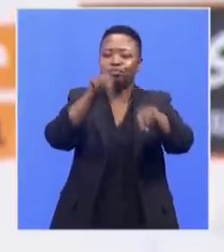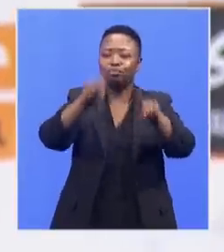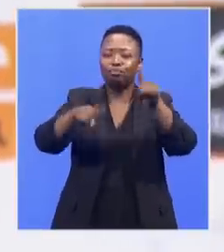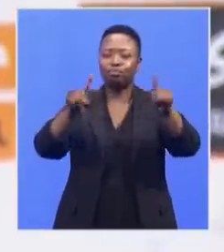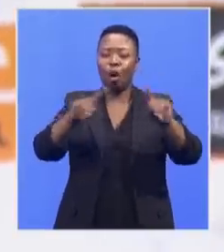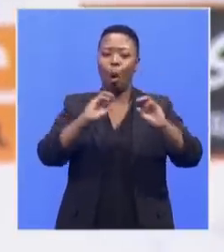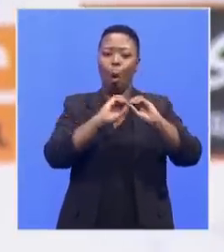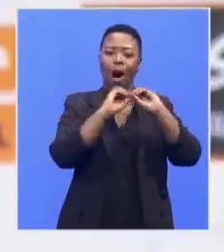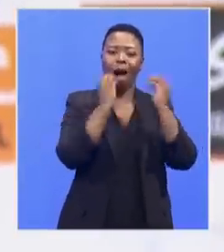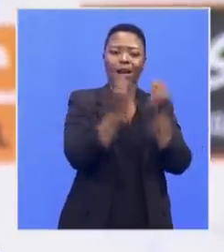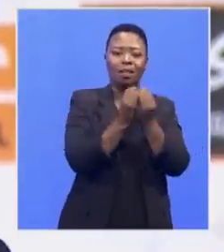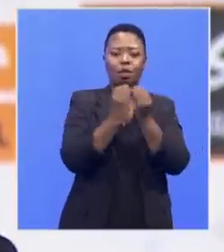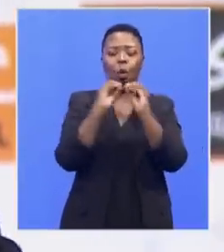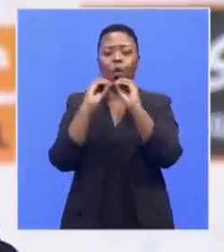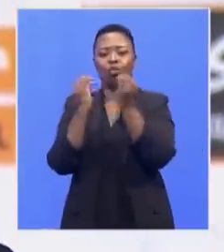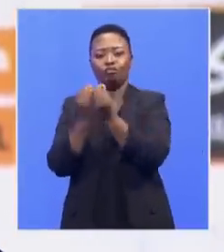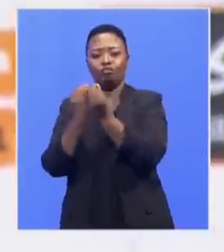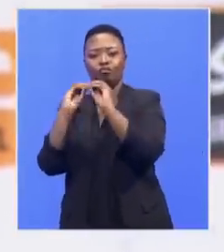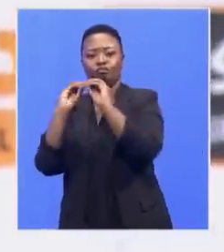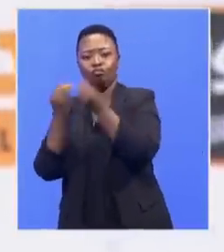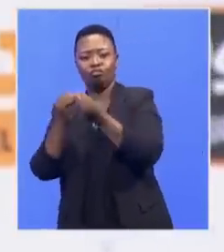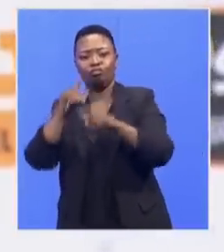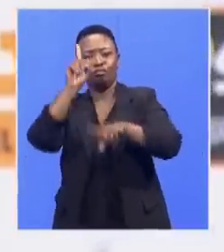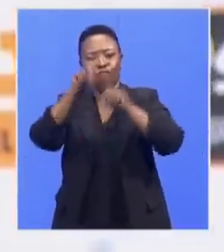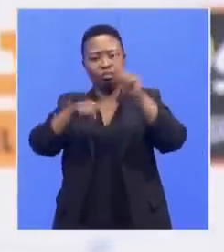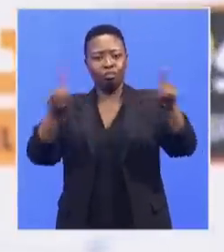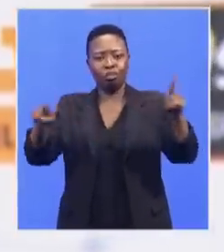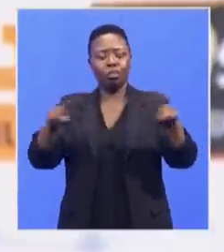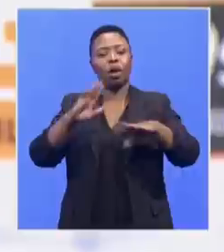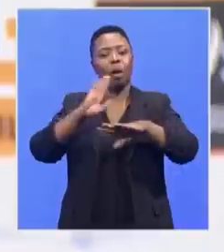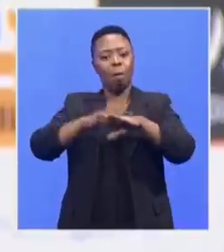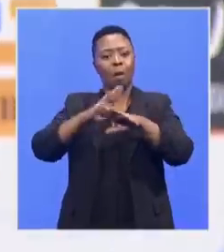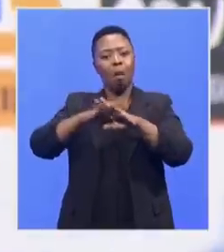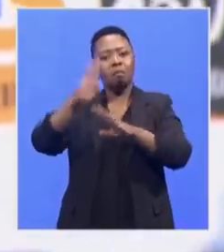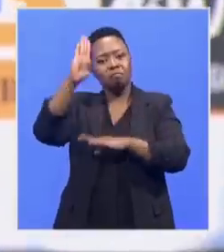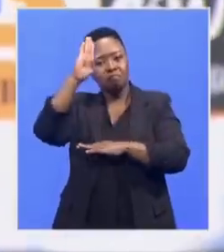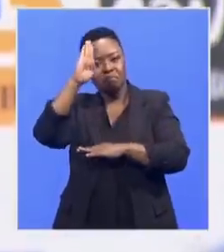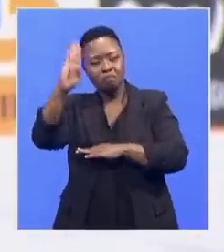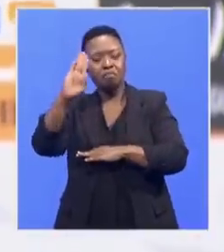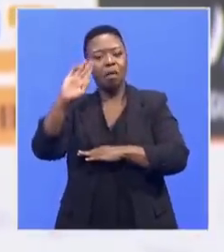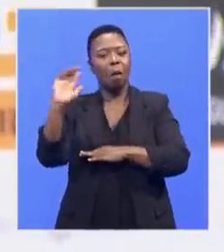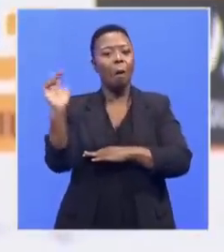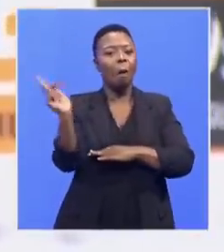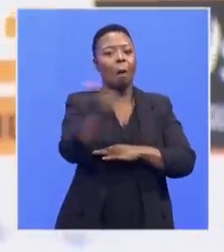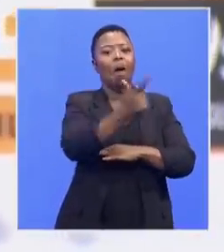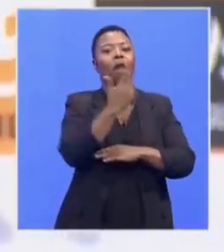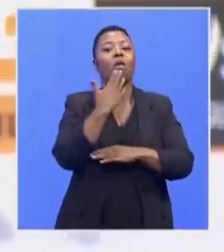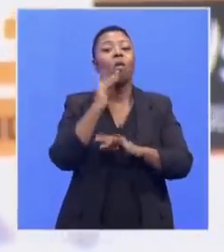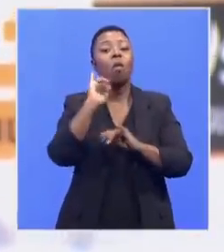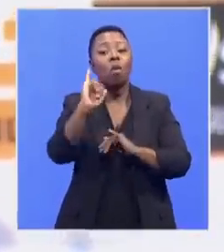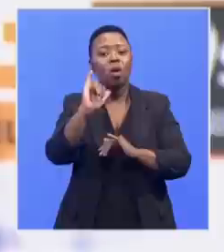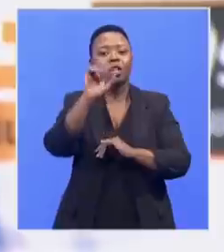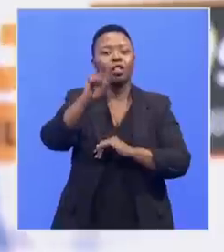organizations and extend my greetings to all of you fellow South Africans.